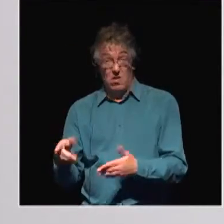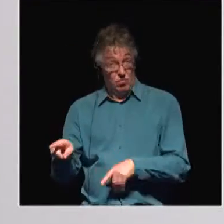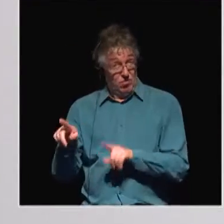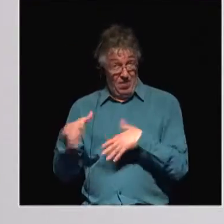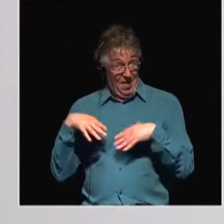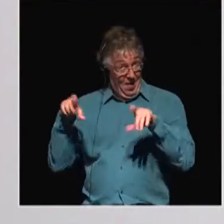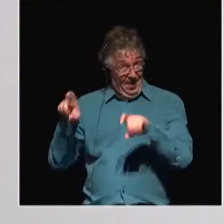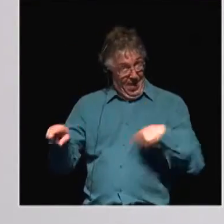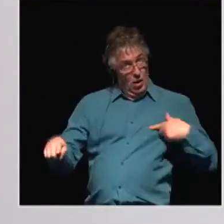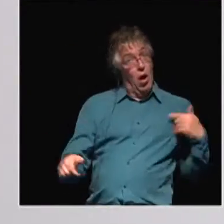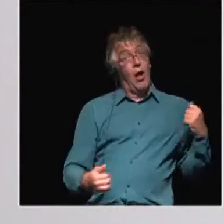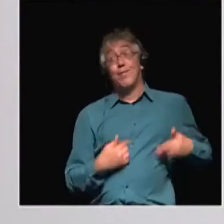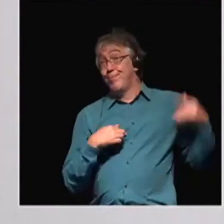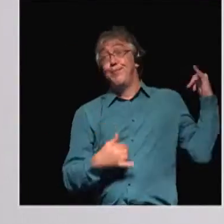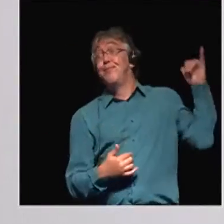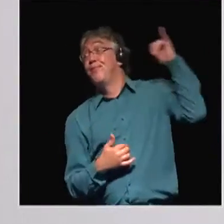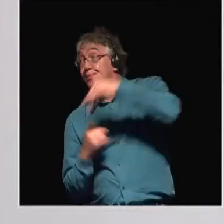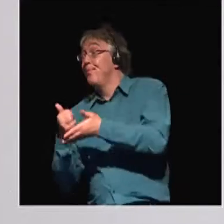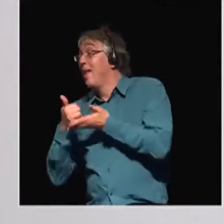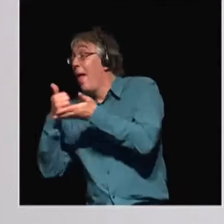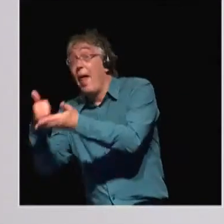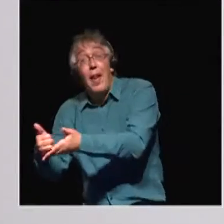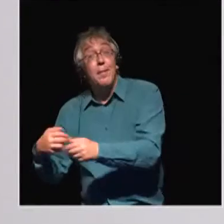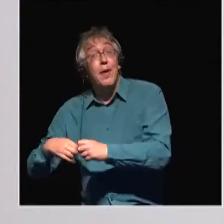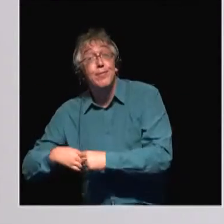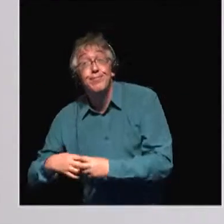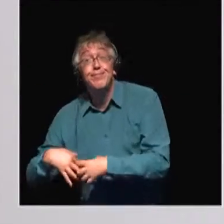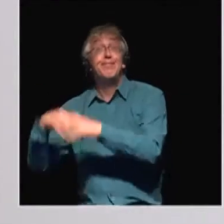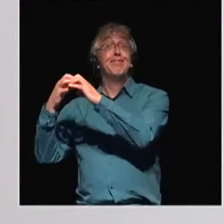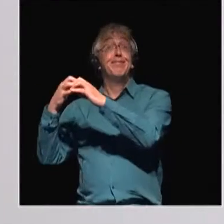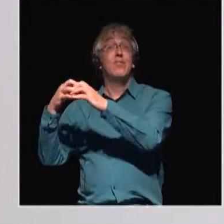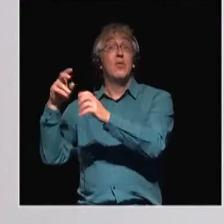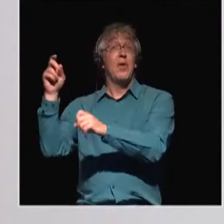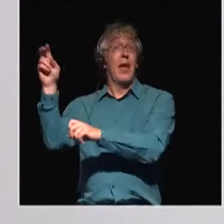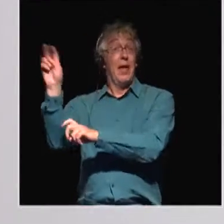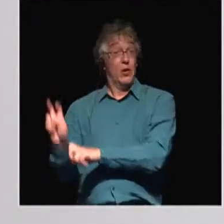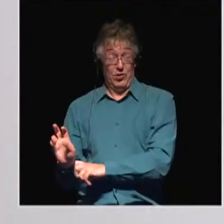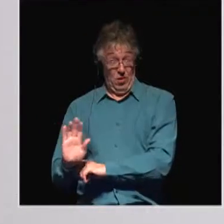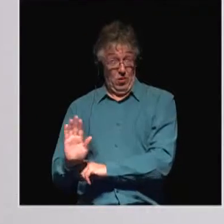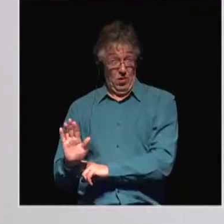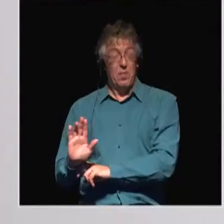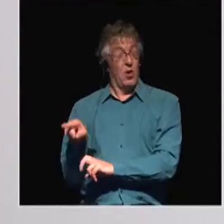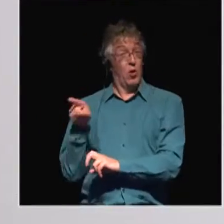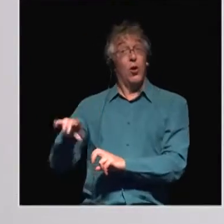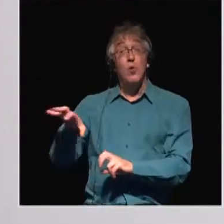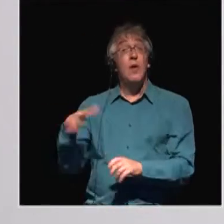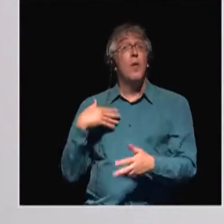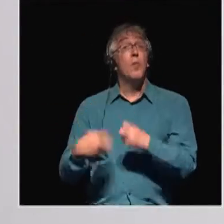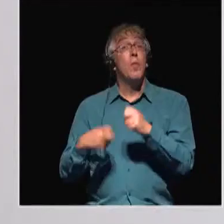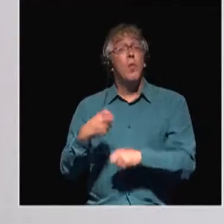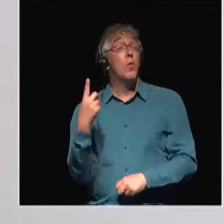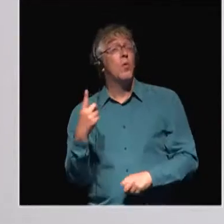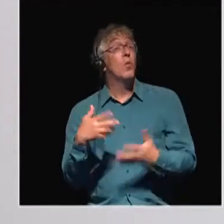to develop their energy sector. However, in these countries, there is also the question of poverty. So the issue is, who is